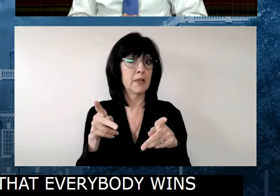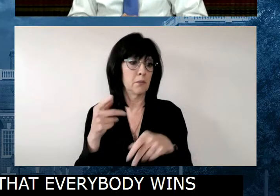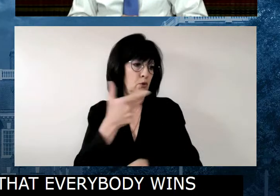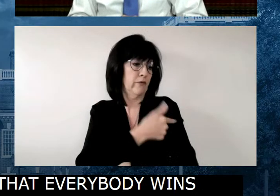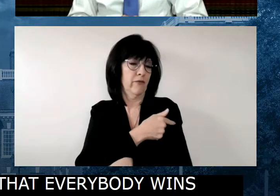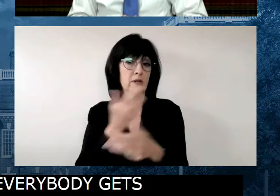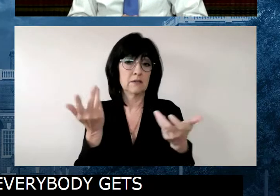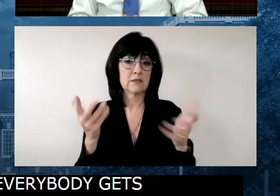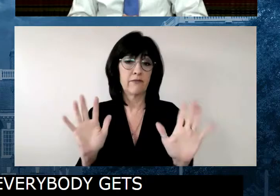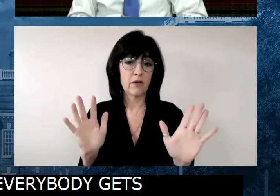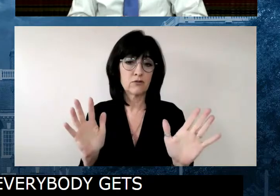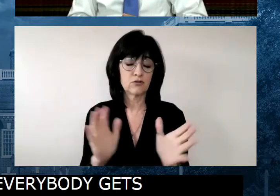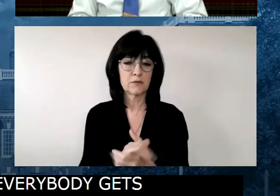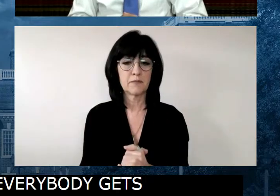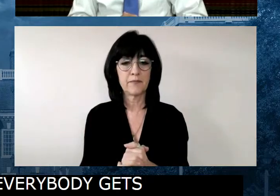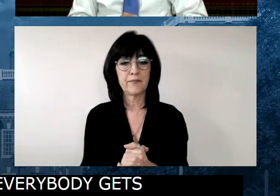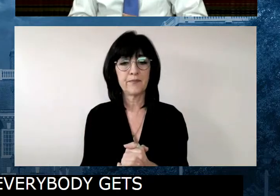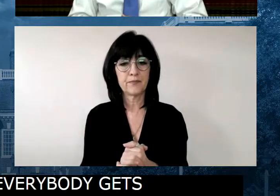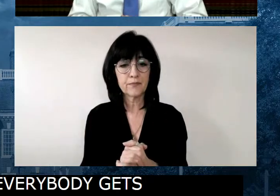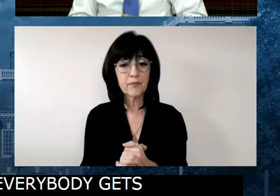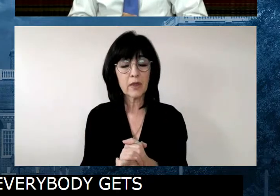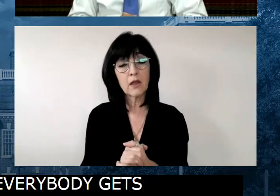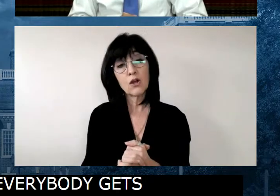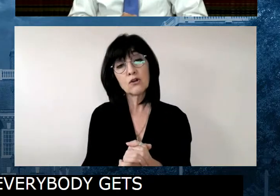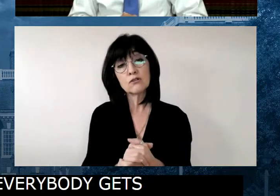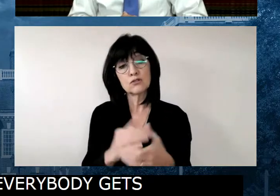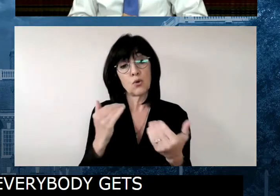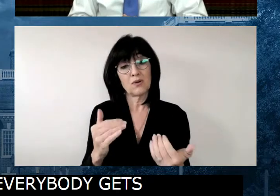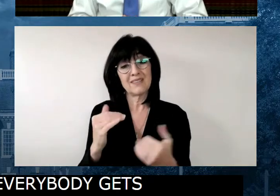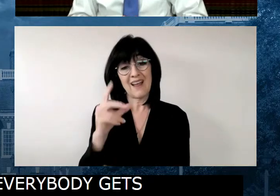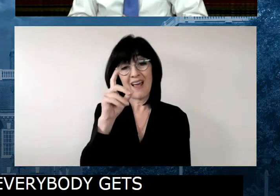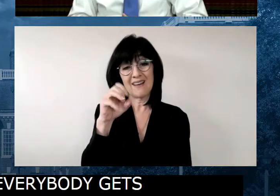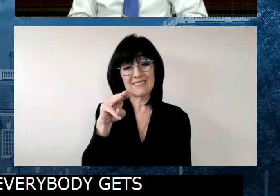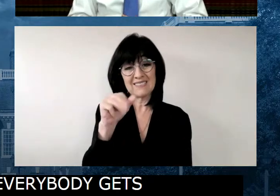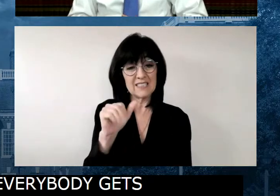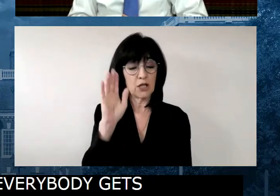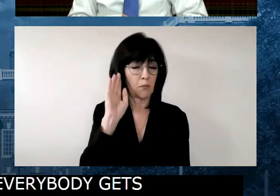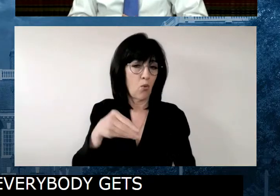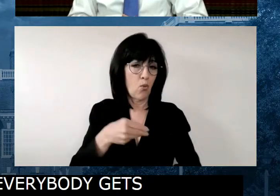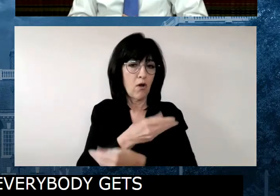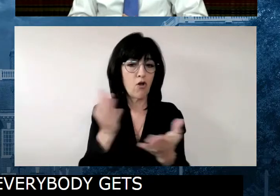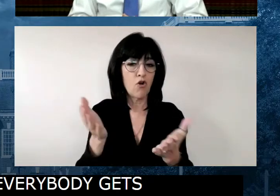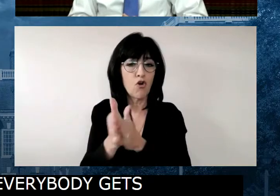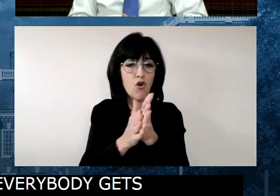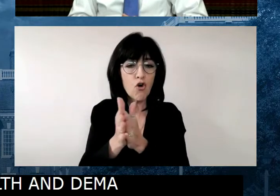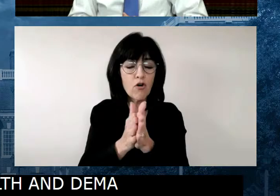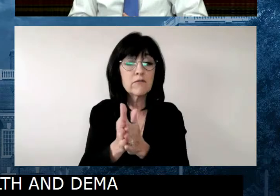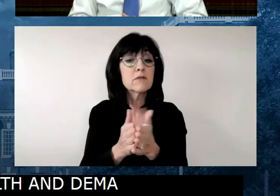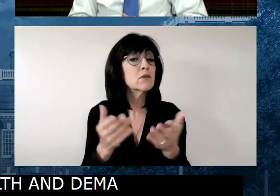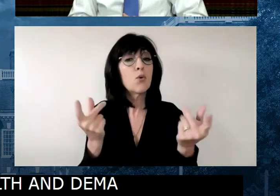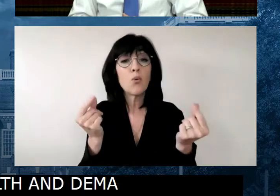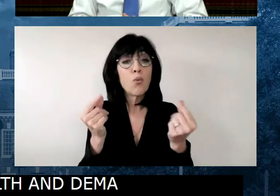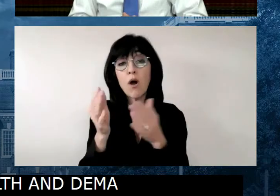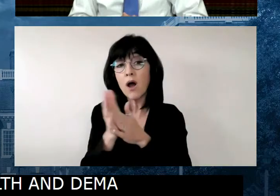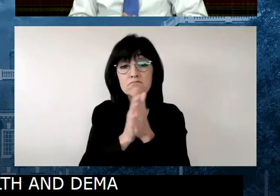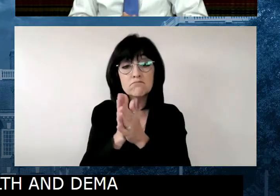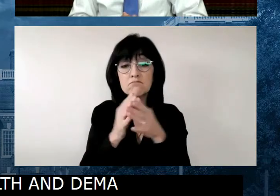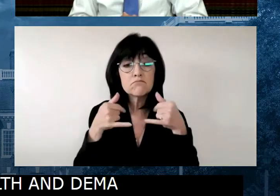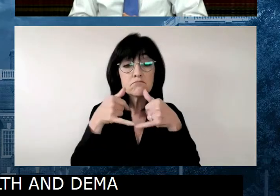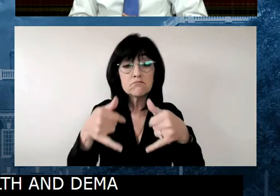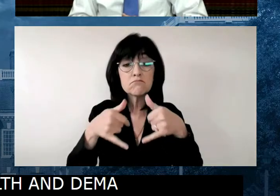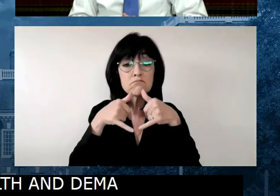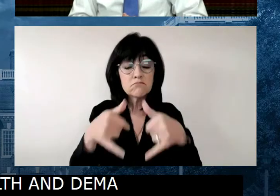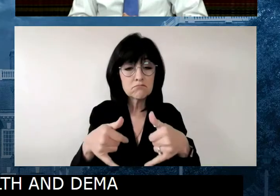vaccination clinics will offer incentives for people to come in and get vaccinated. $10 gift cards when you get vaccinated